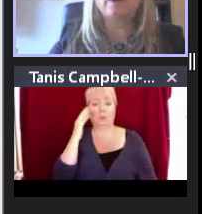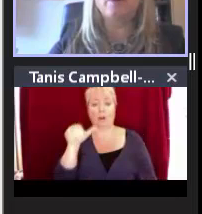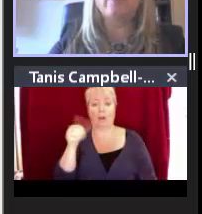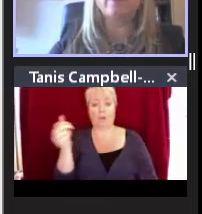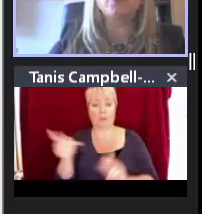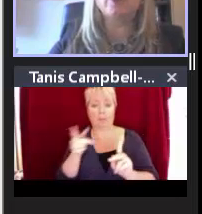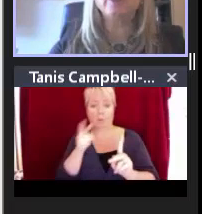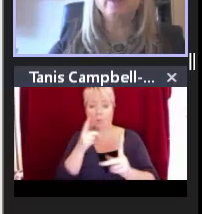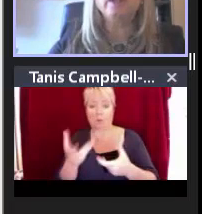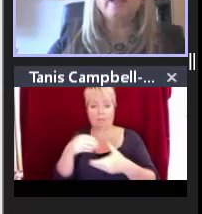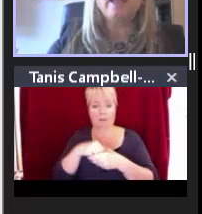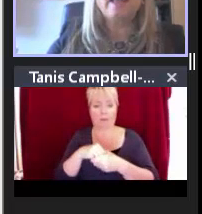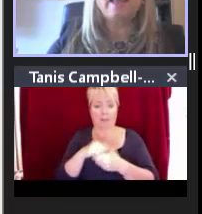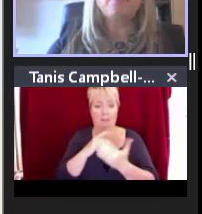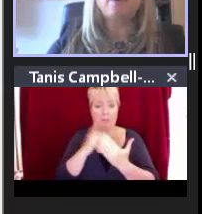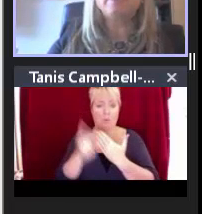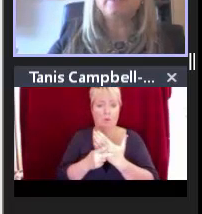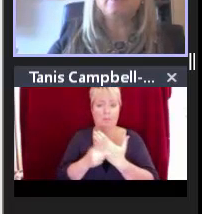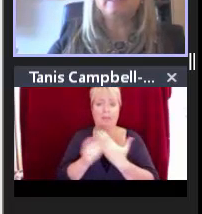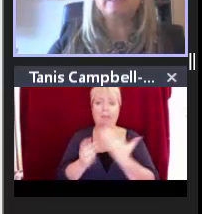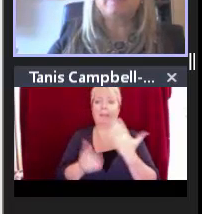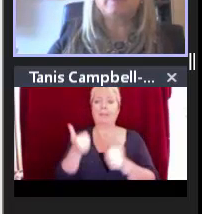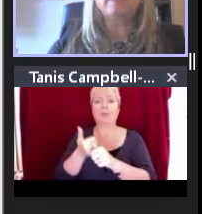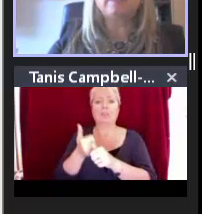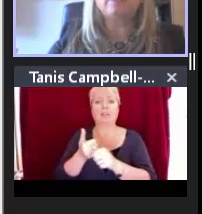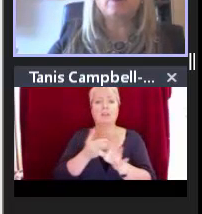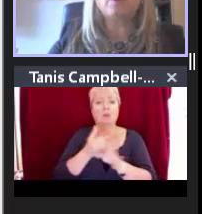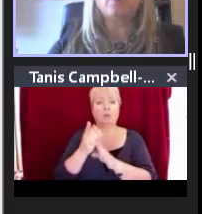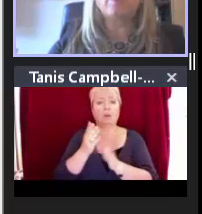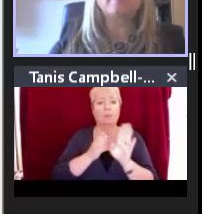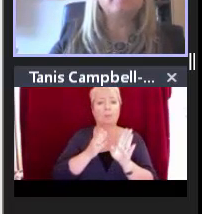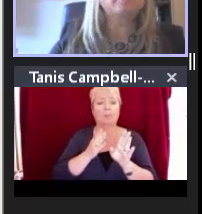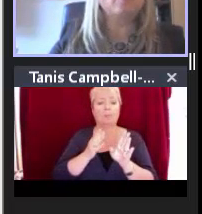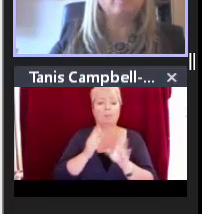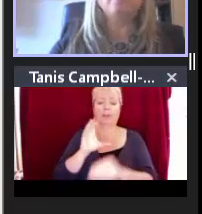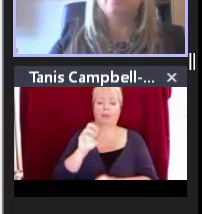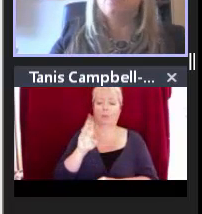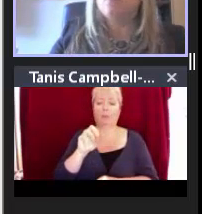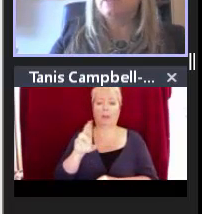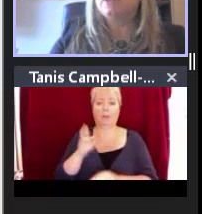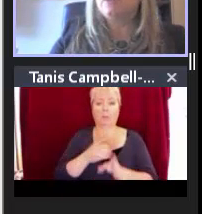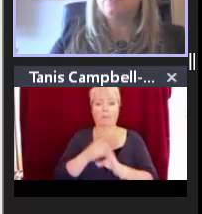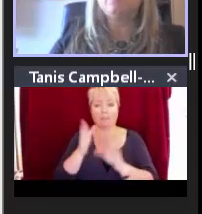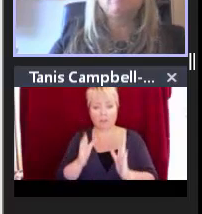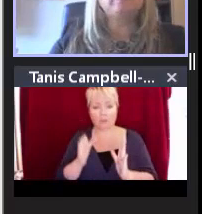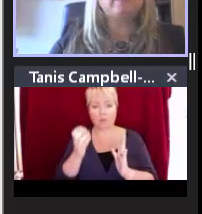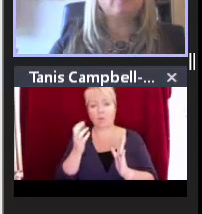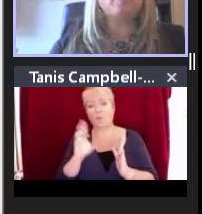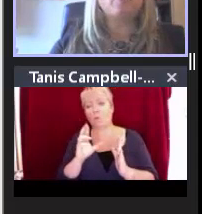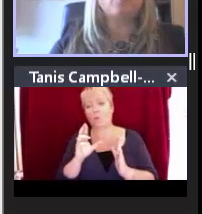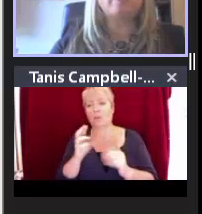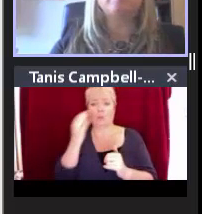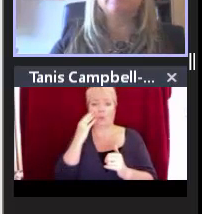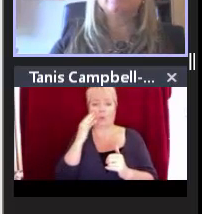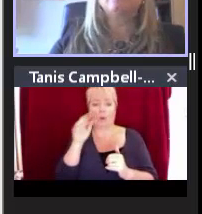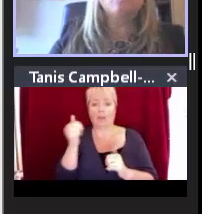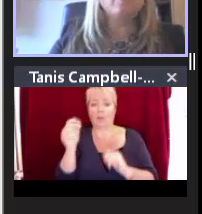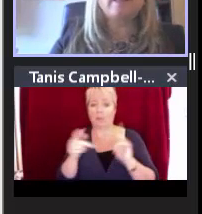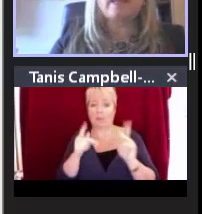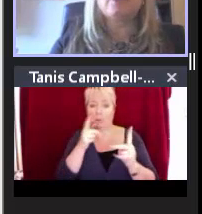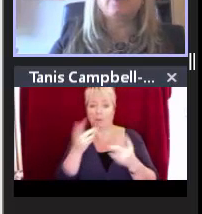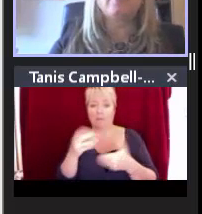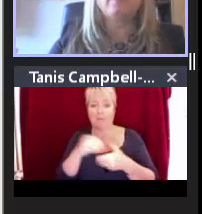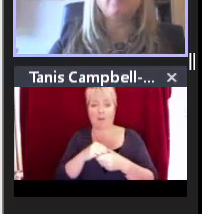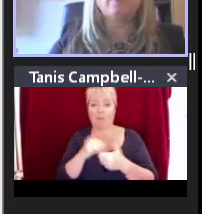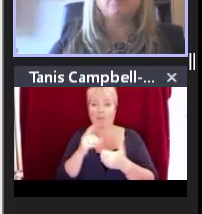as a career professional, and what was their experience in our programs, or what do you see in our programs?